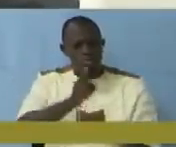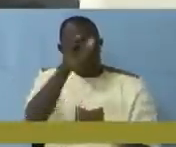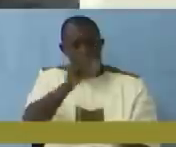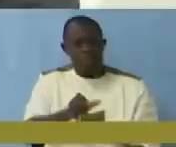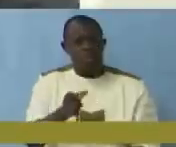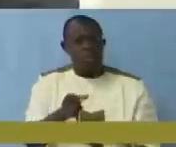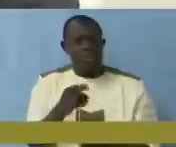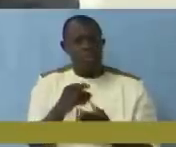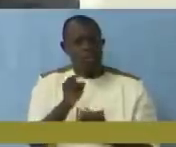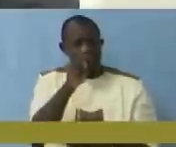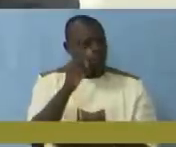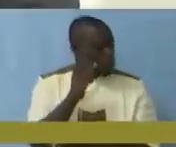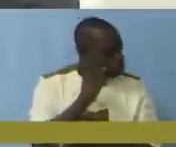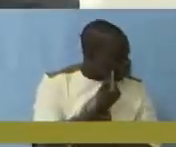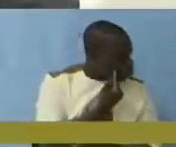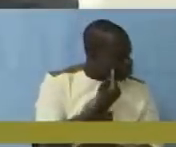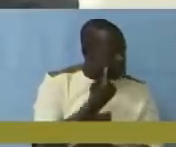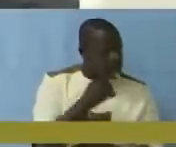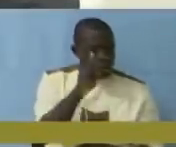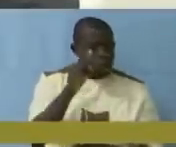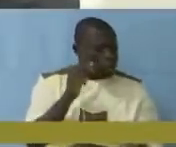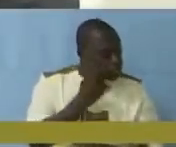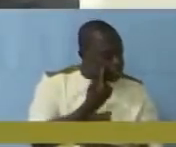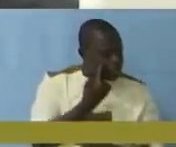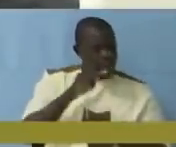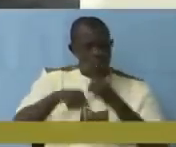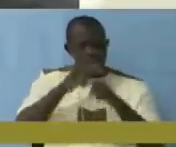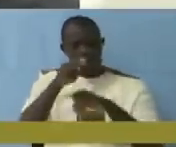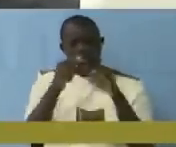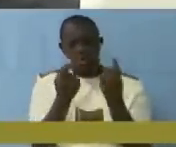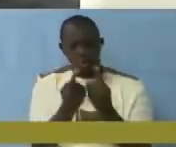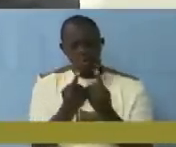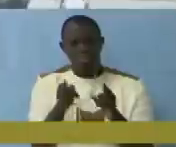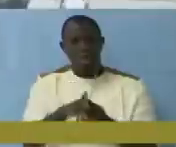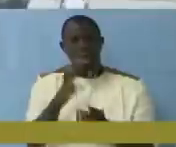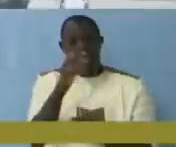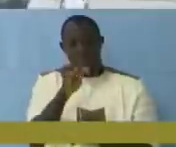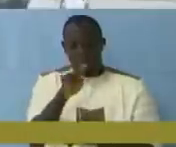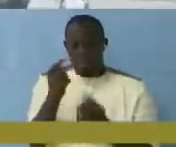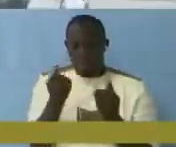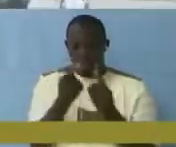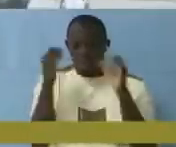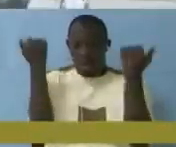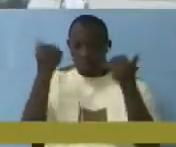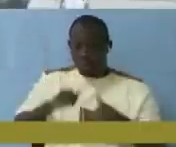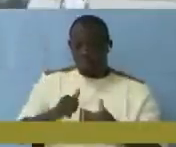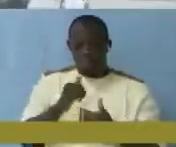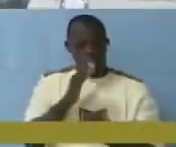by that? Is it shameful? If that is what happened, It's inhuman.